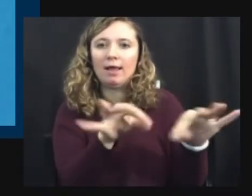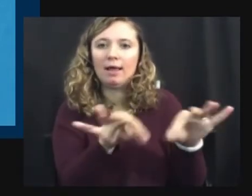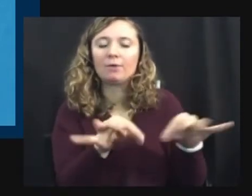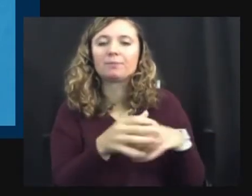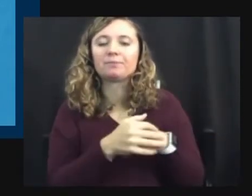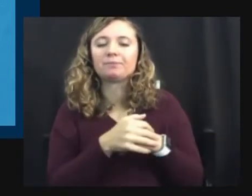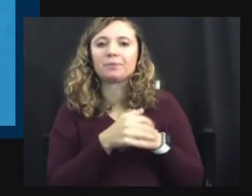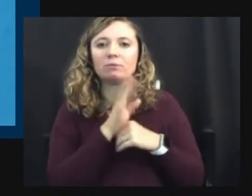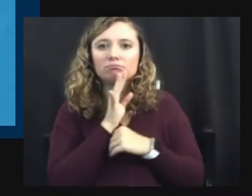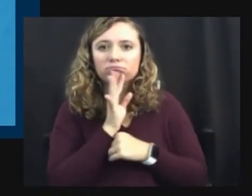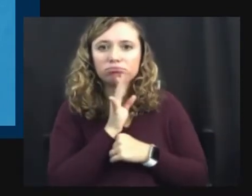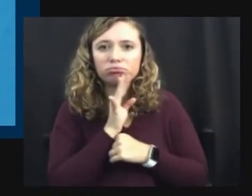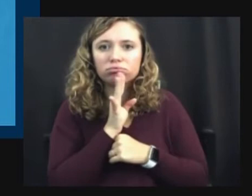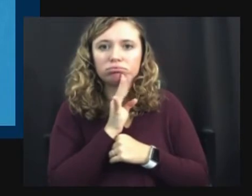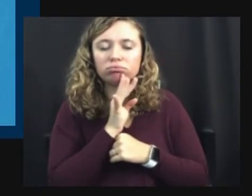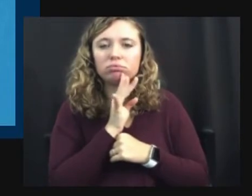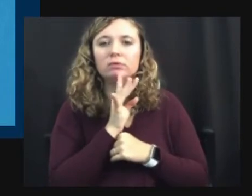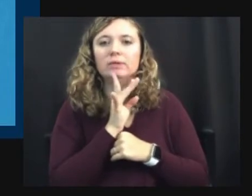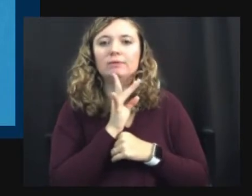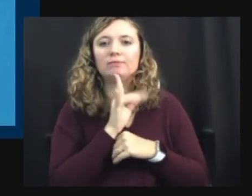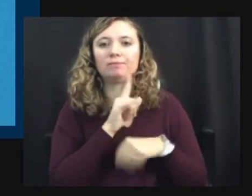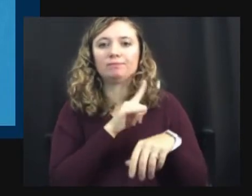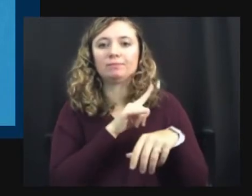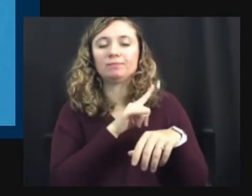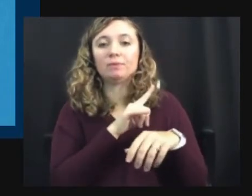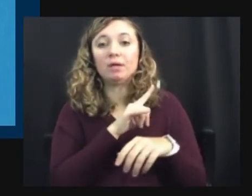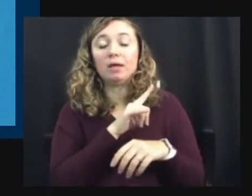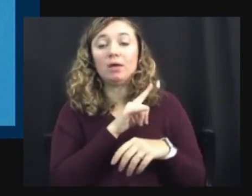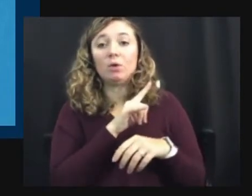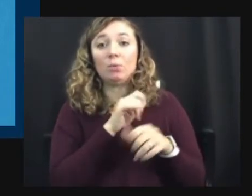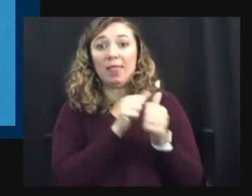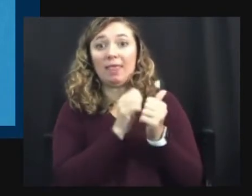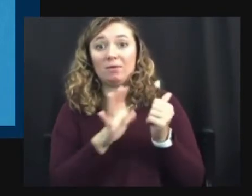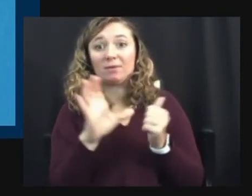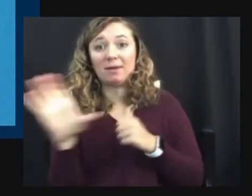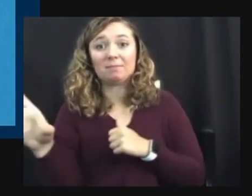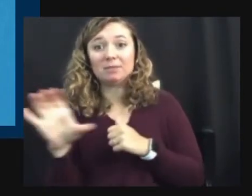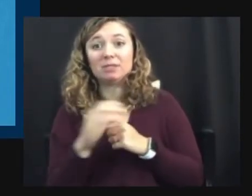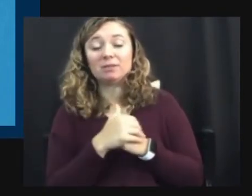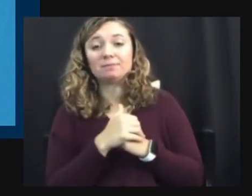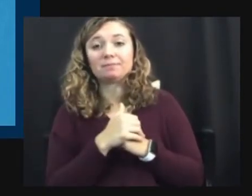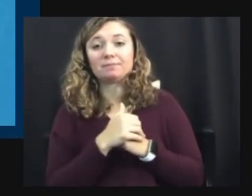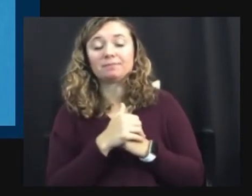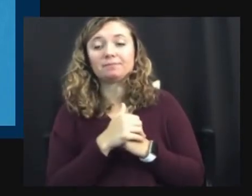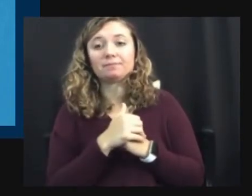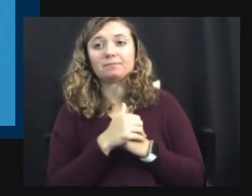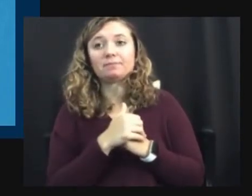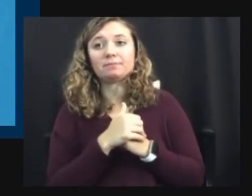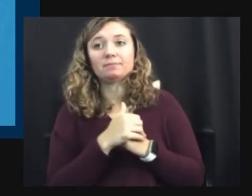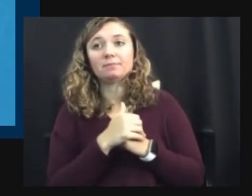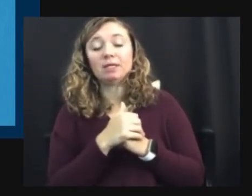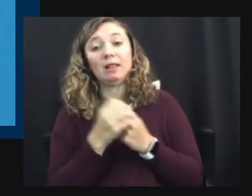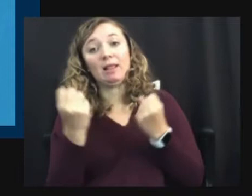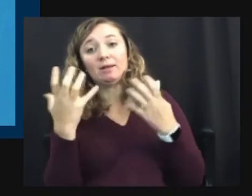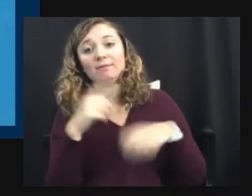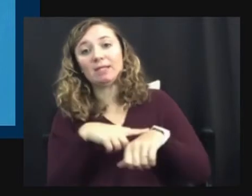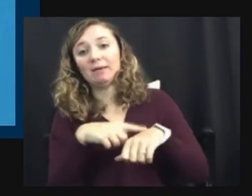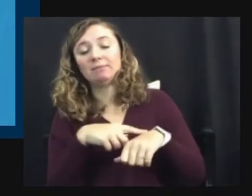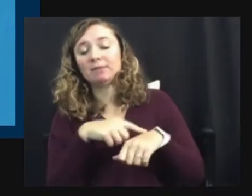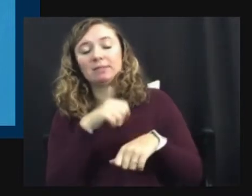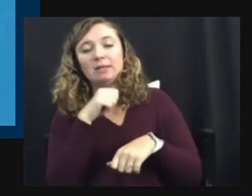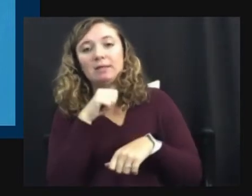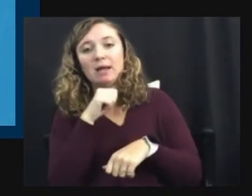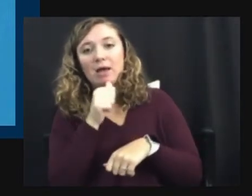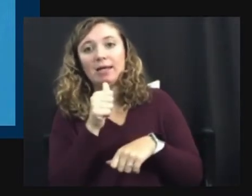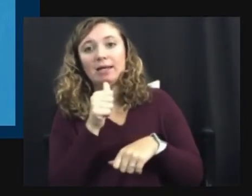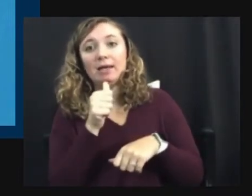people speaking in real time and without captions, which a lot of times people do not enable